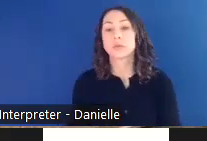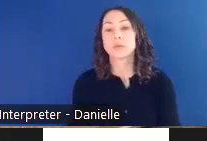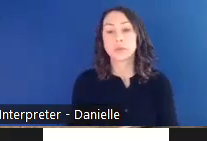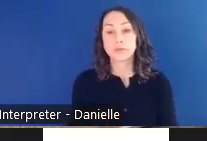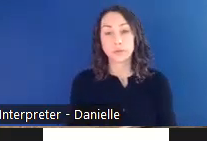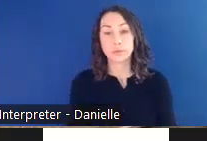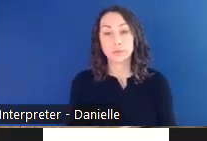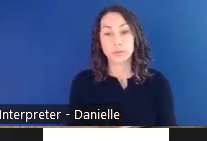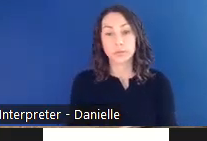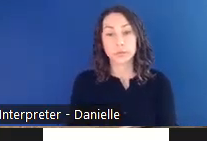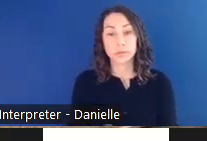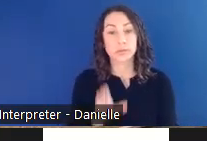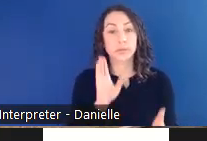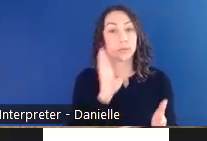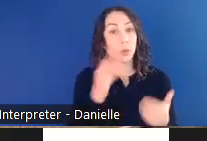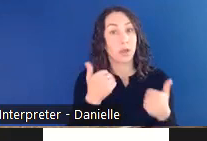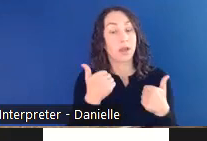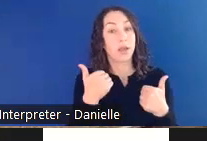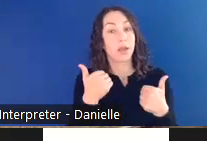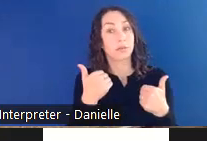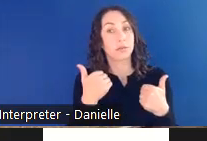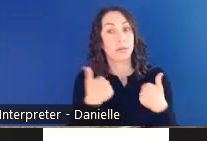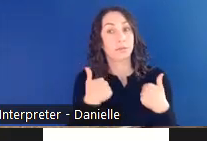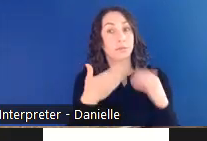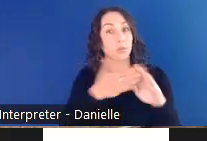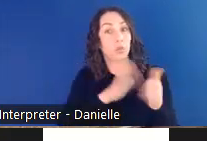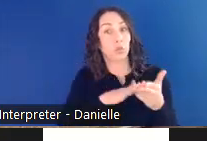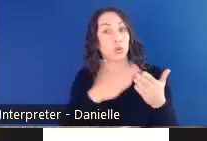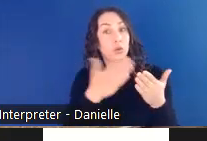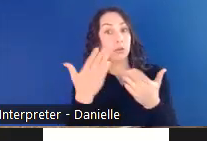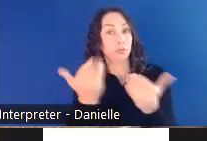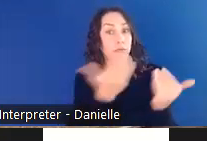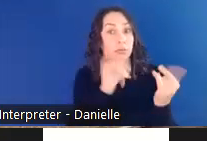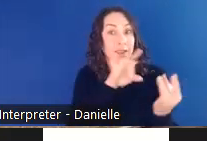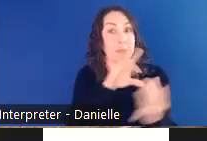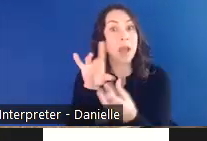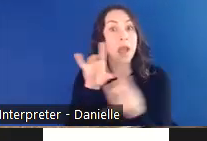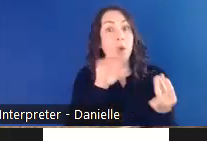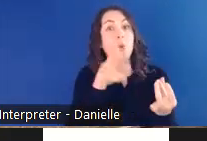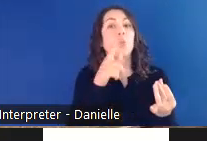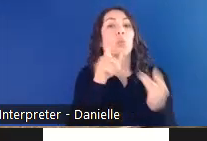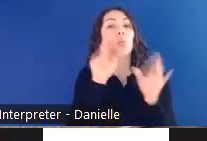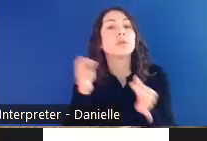communities? Is there going to be a lot of community input, or is it just determined on a government level?